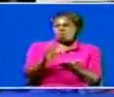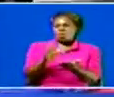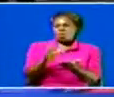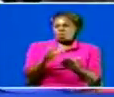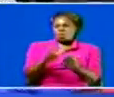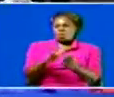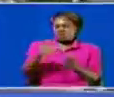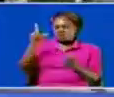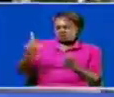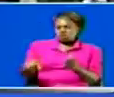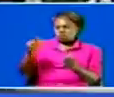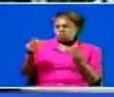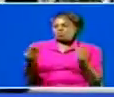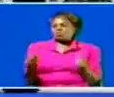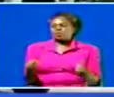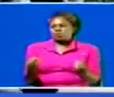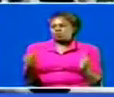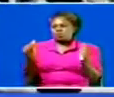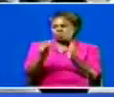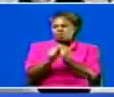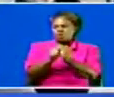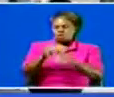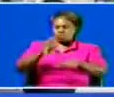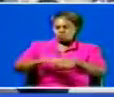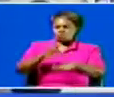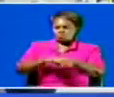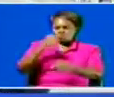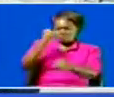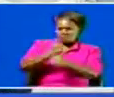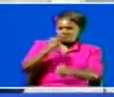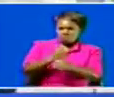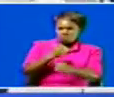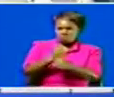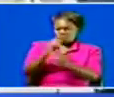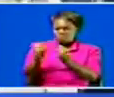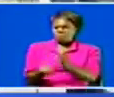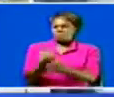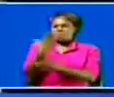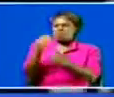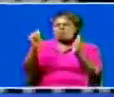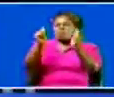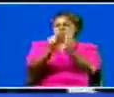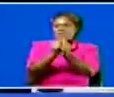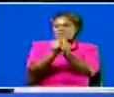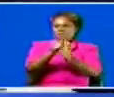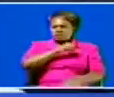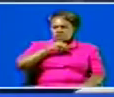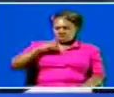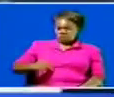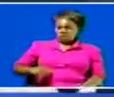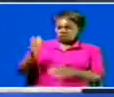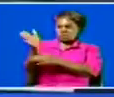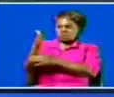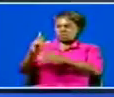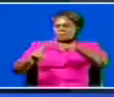and affordable solutions coupled with reliability and performance. The launch was held in conjunction with the Chinese Embassy and